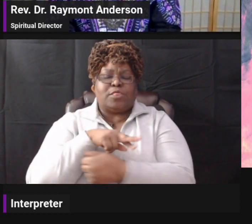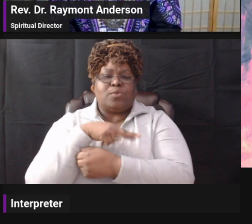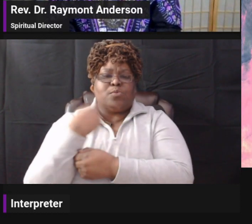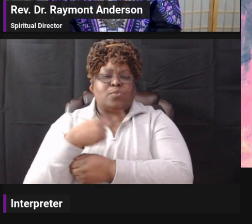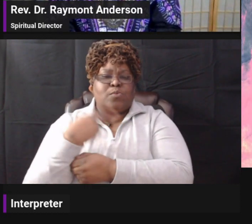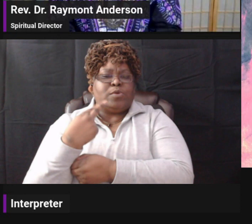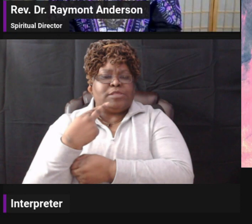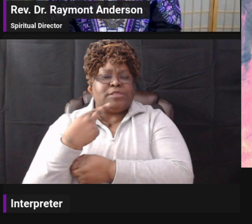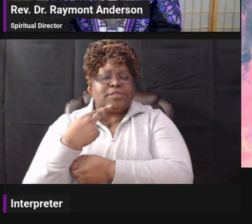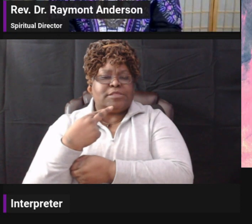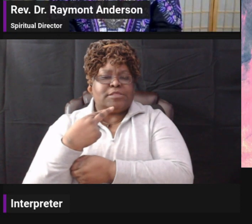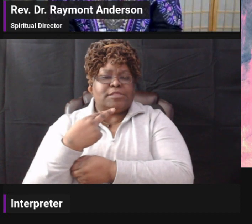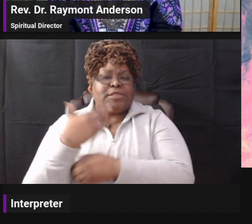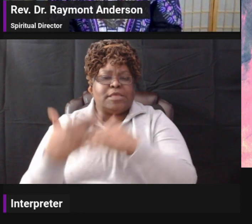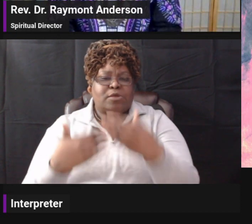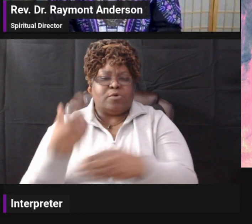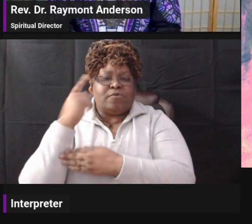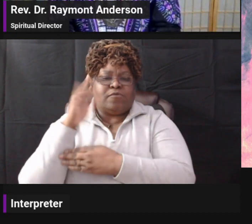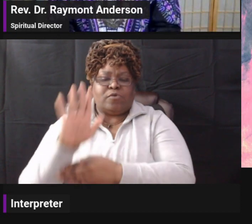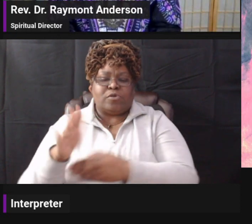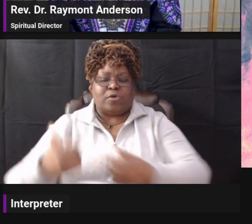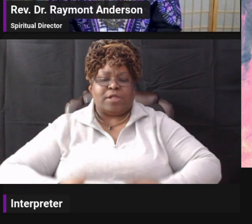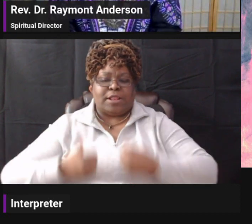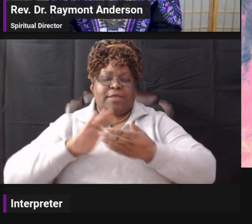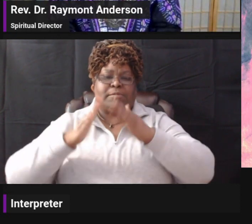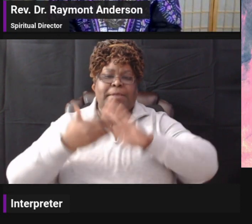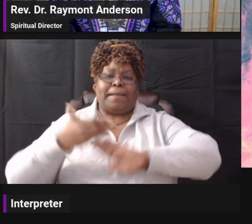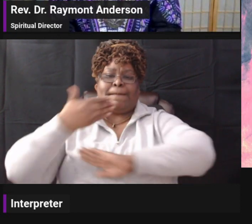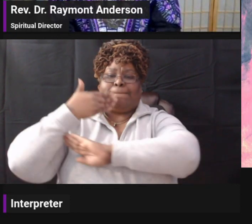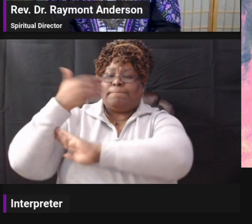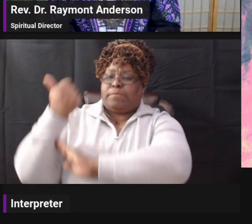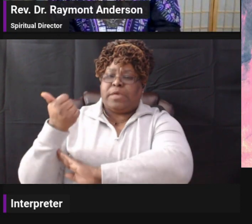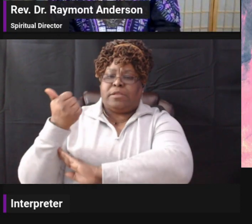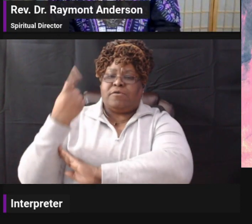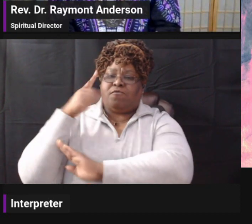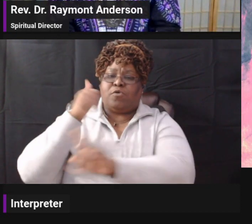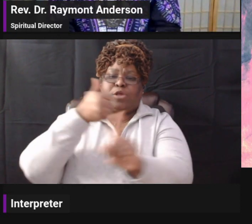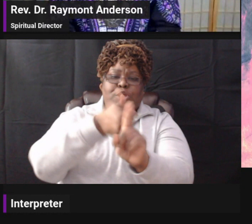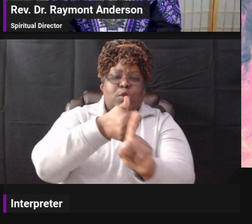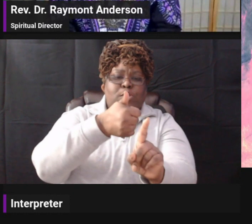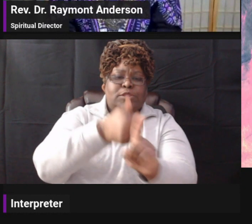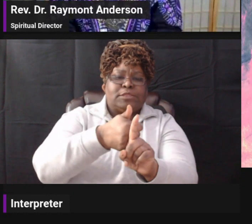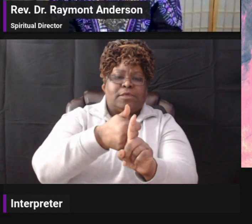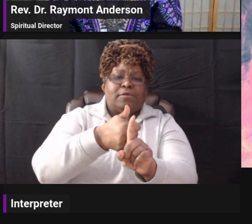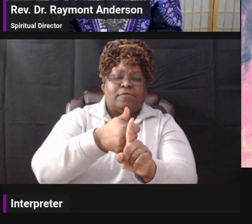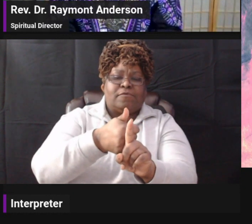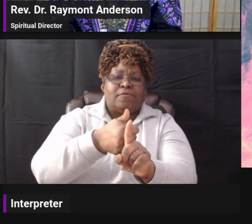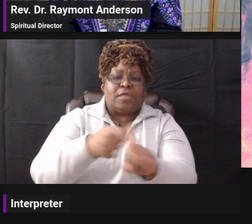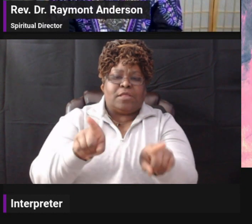the risks, and daring in order to make life sweeter than you ever imagined for